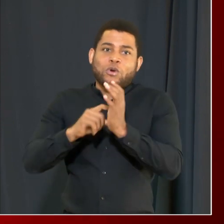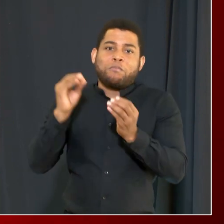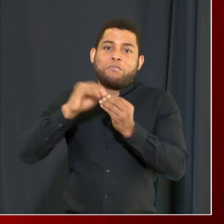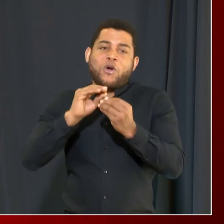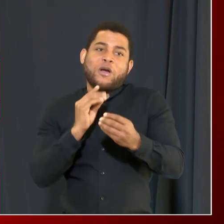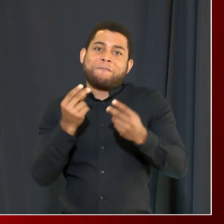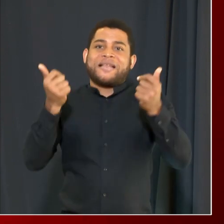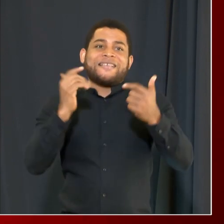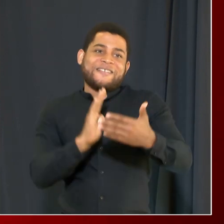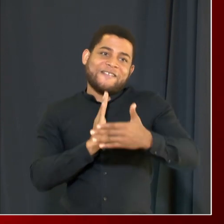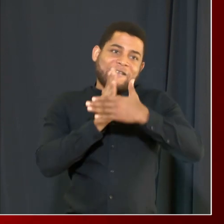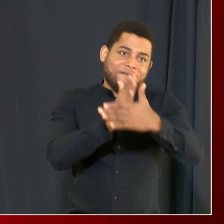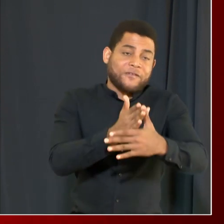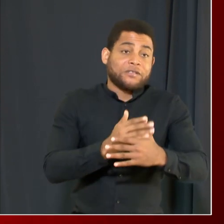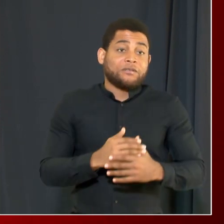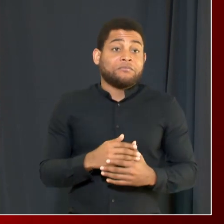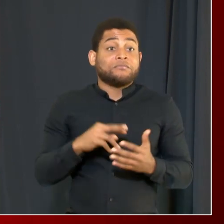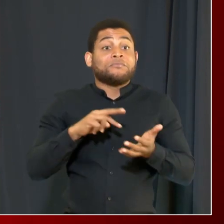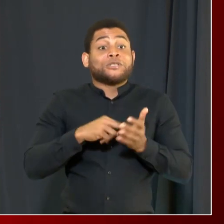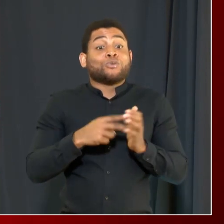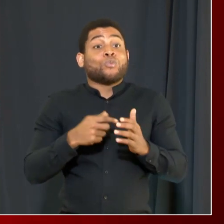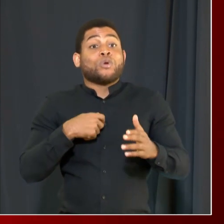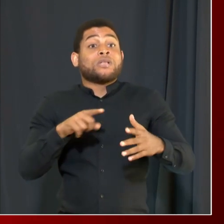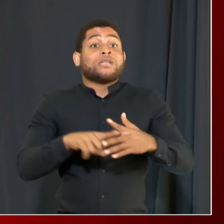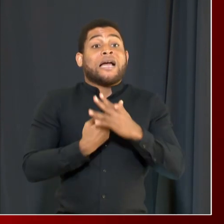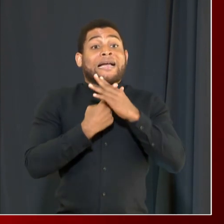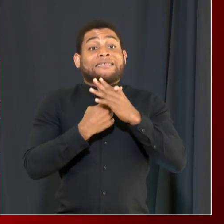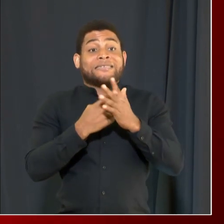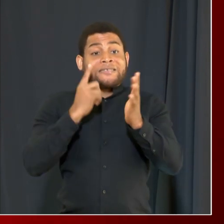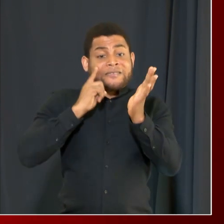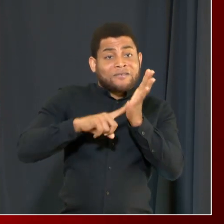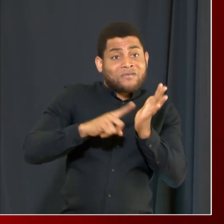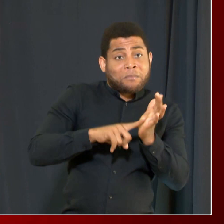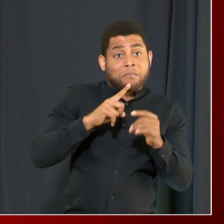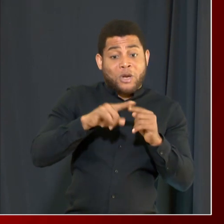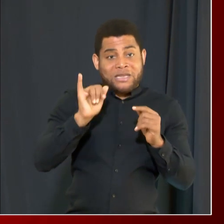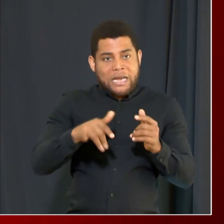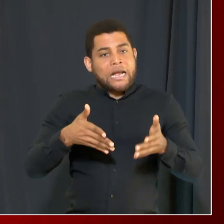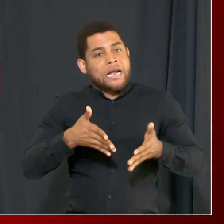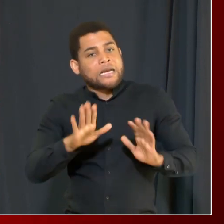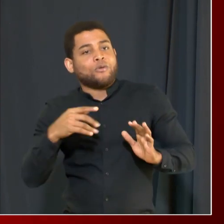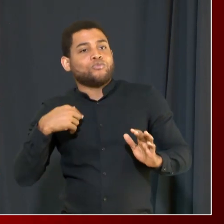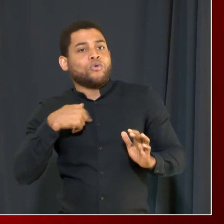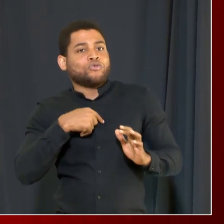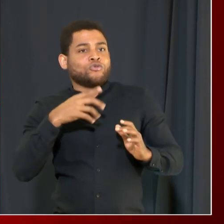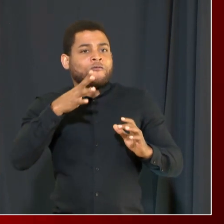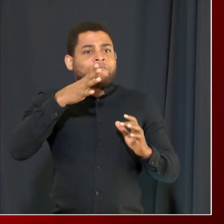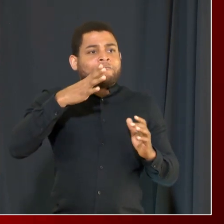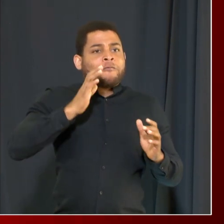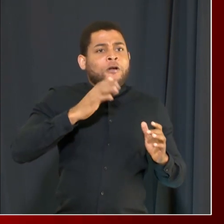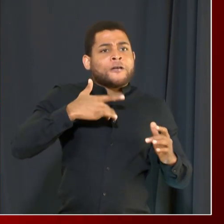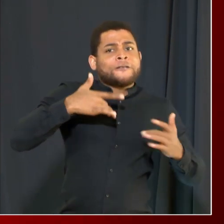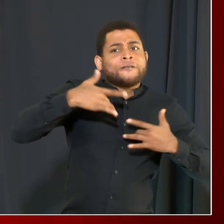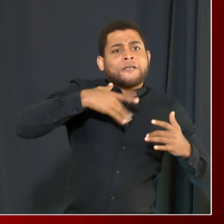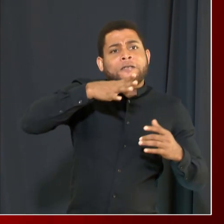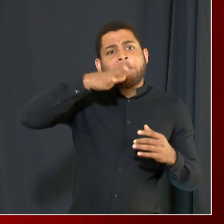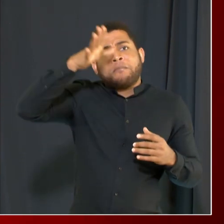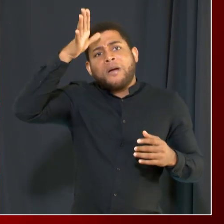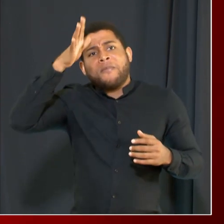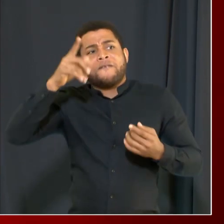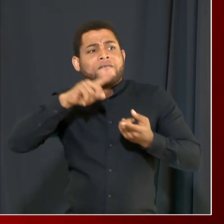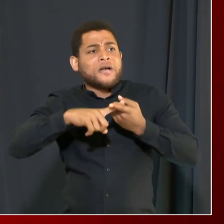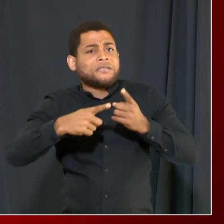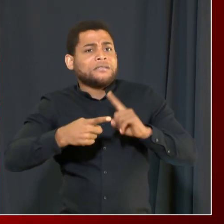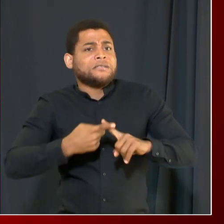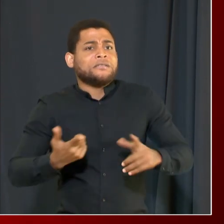CFSA investigation. It's a warm line that allows for a concerned parent, grandparent, sibling, friend to be able